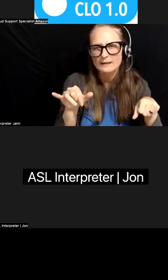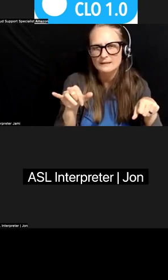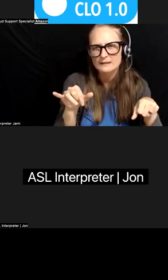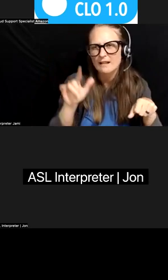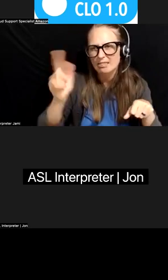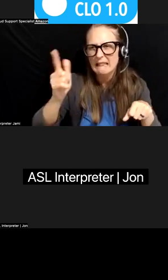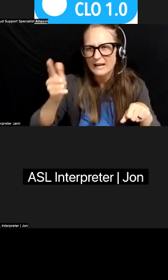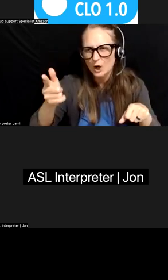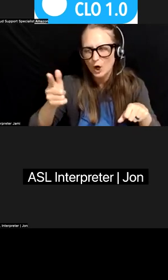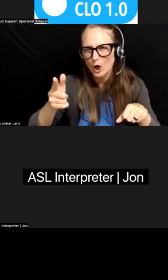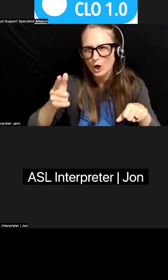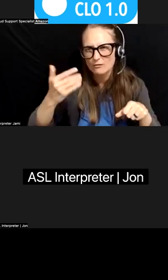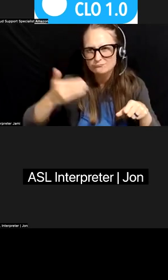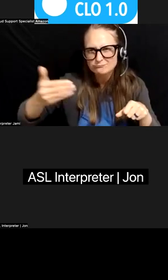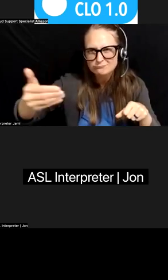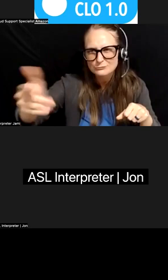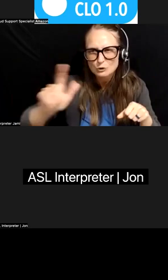later on once we